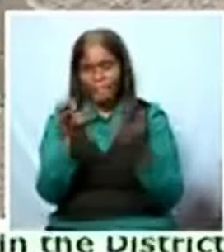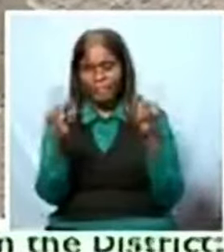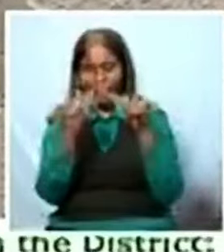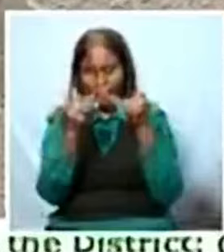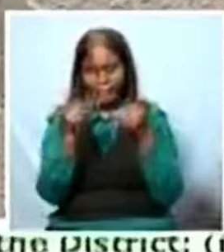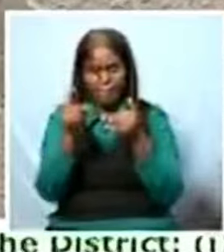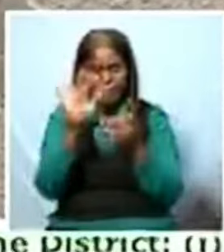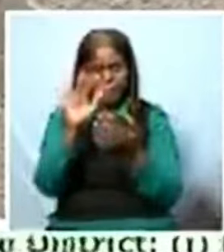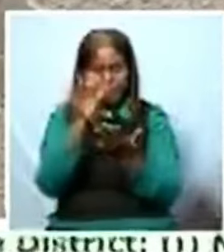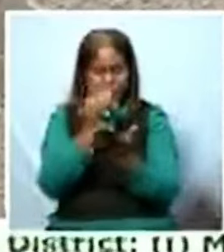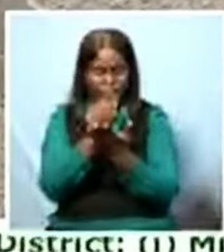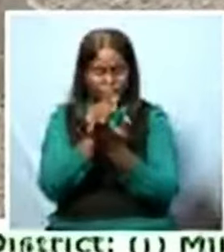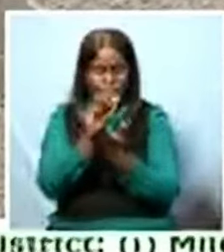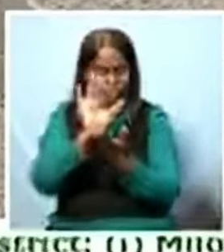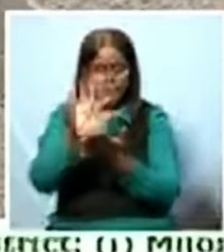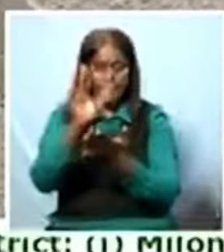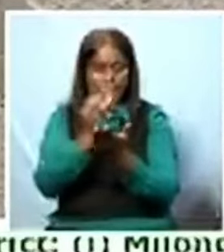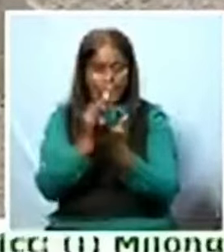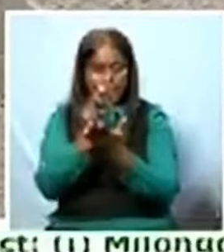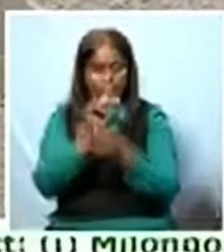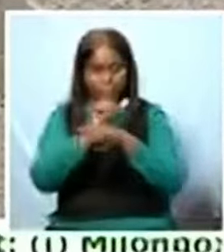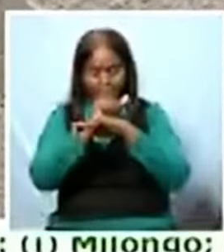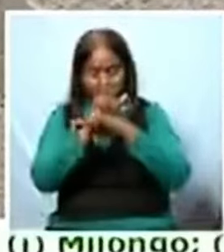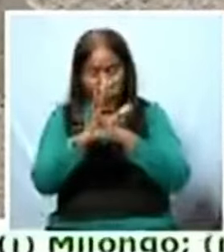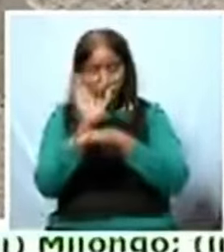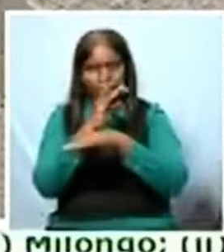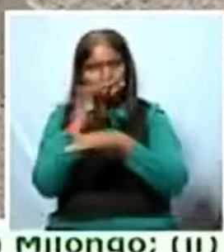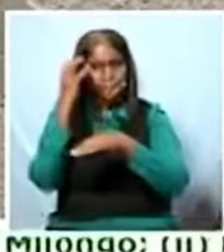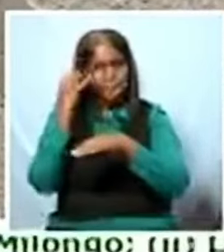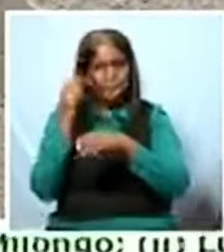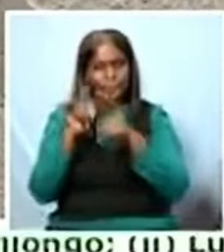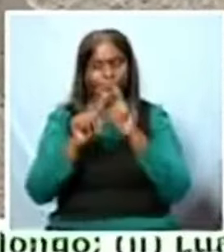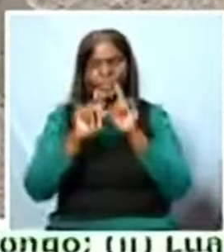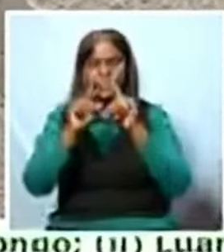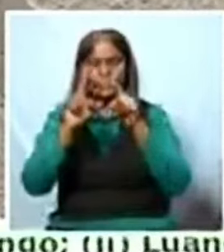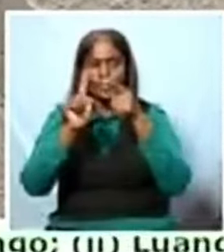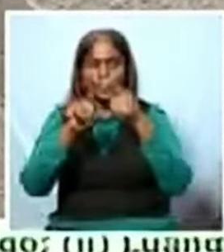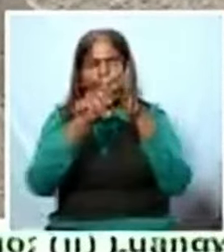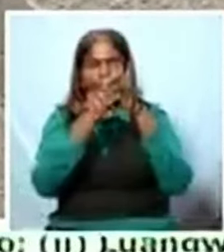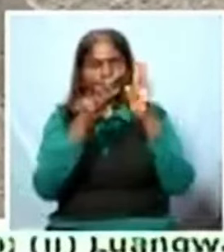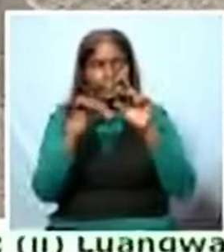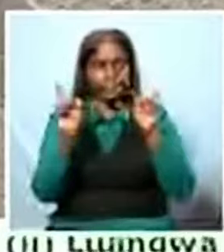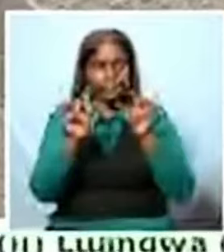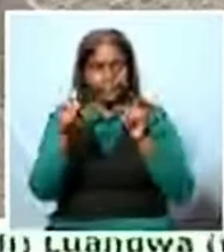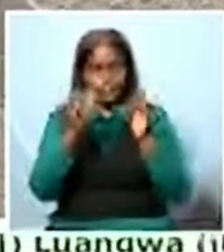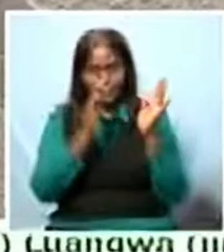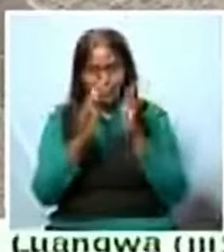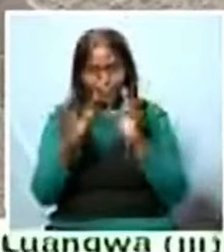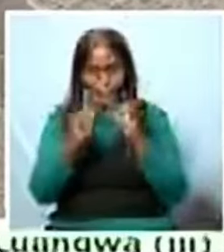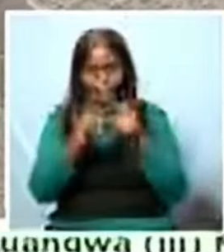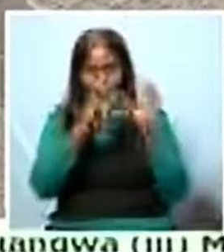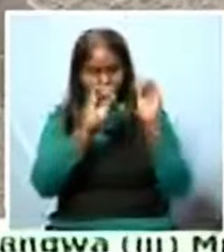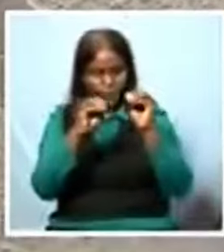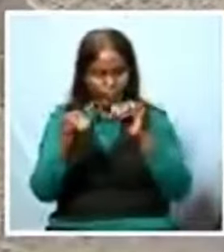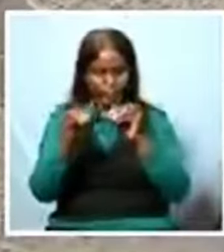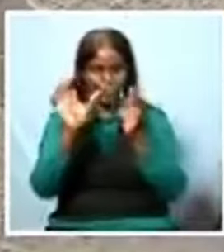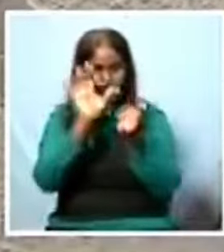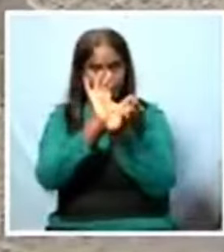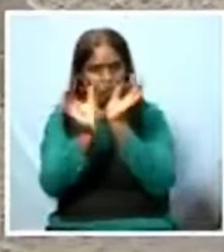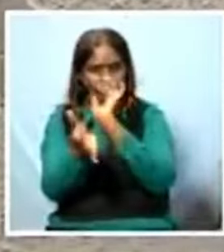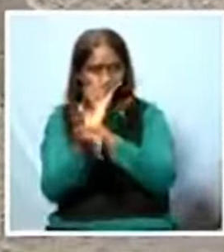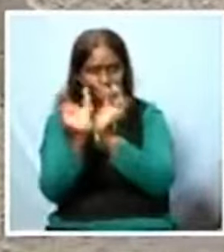your office sent the officers to go and identify where they're supposed to install those